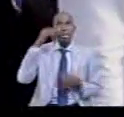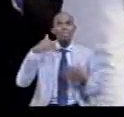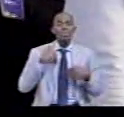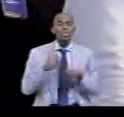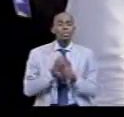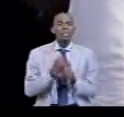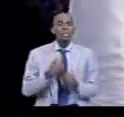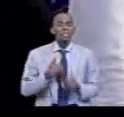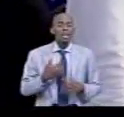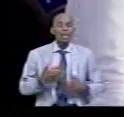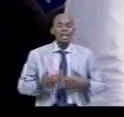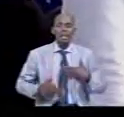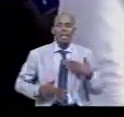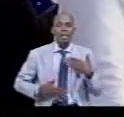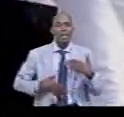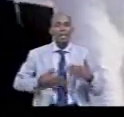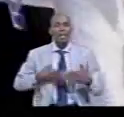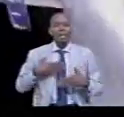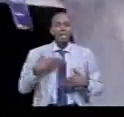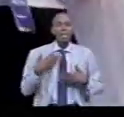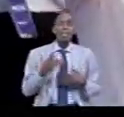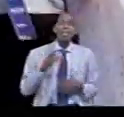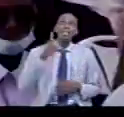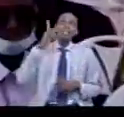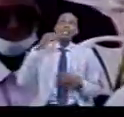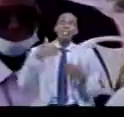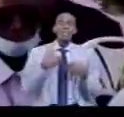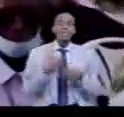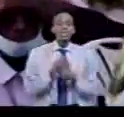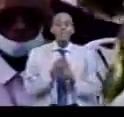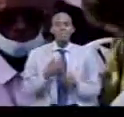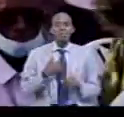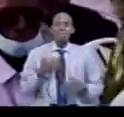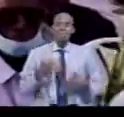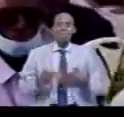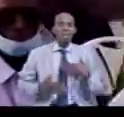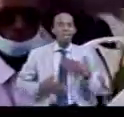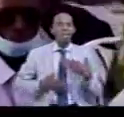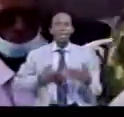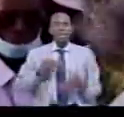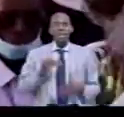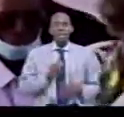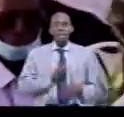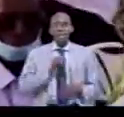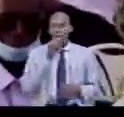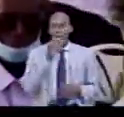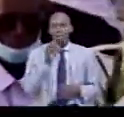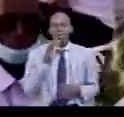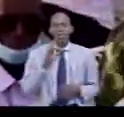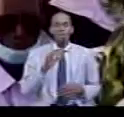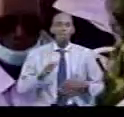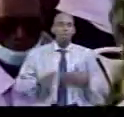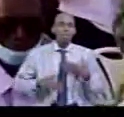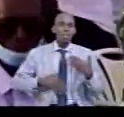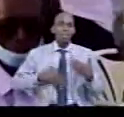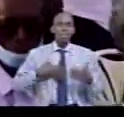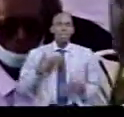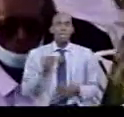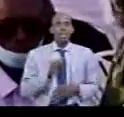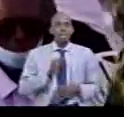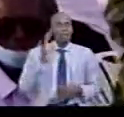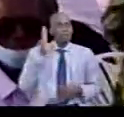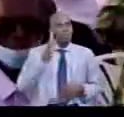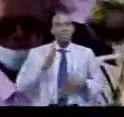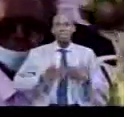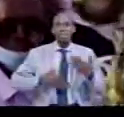has made me glad. He has made me. He has made me glad. He has made me glad.